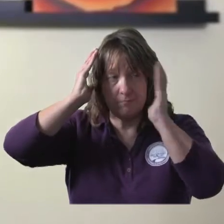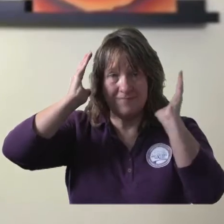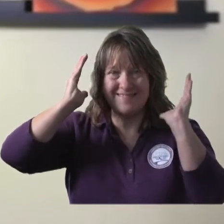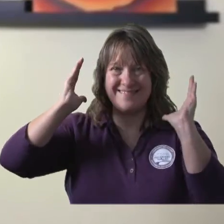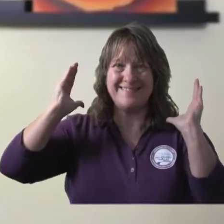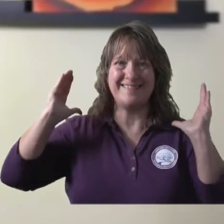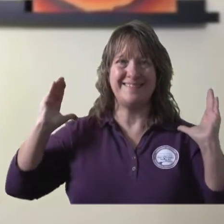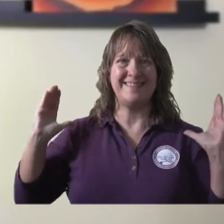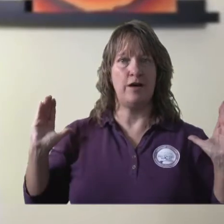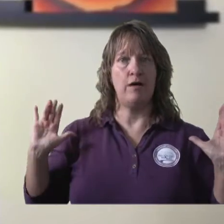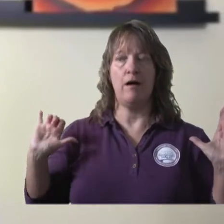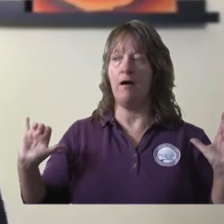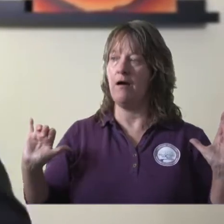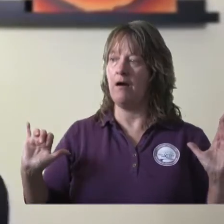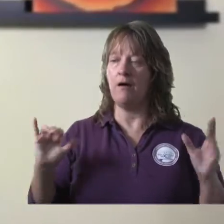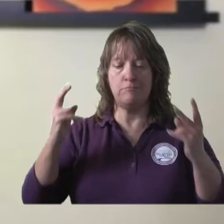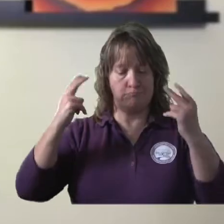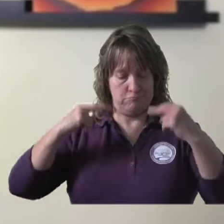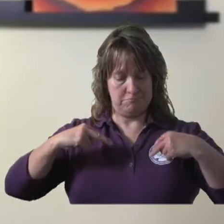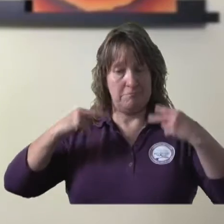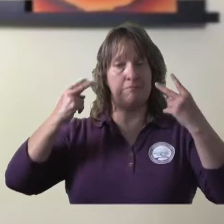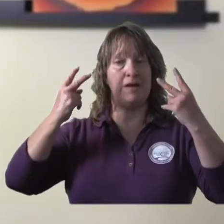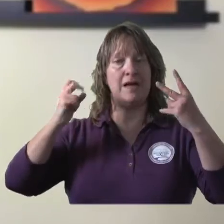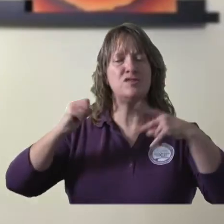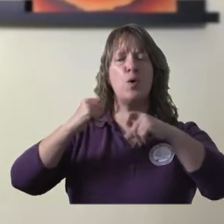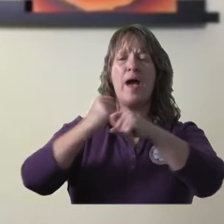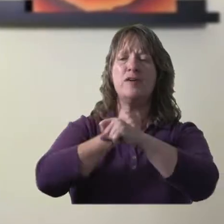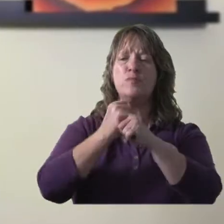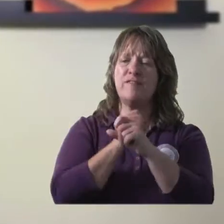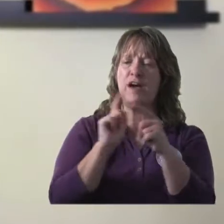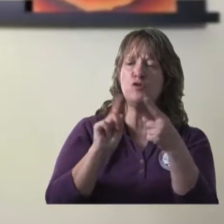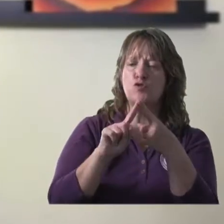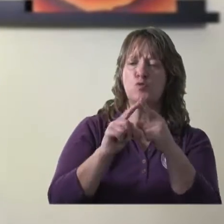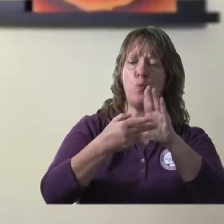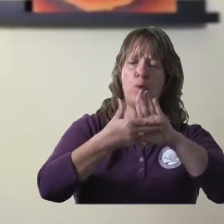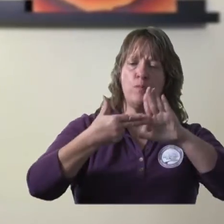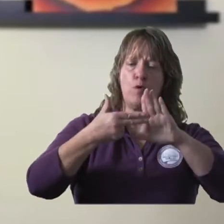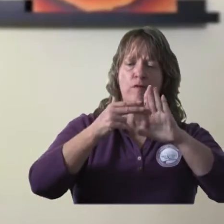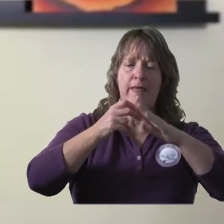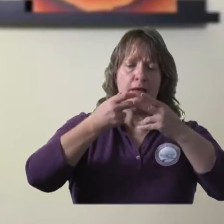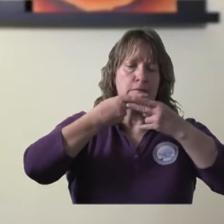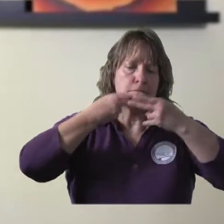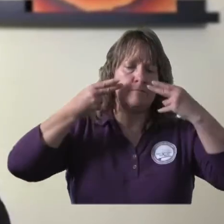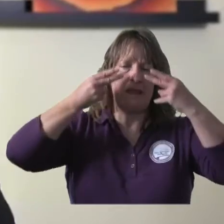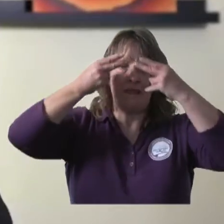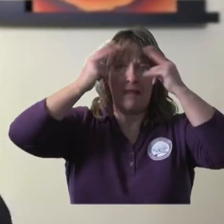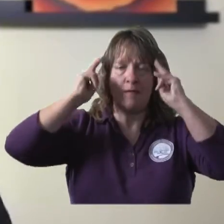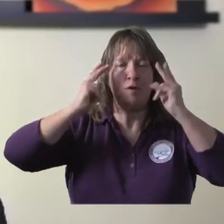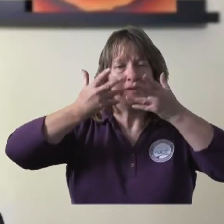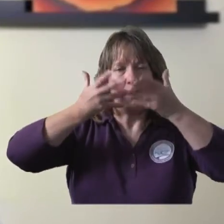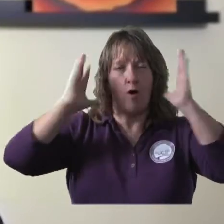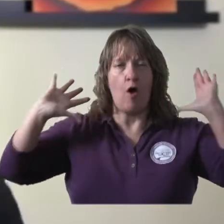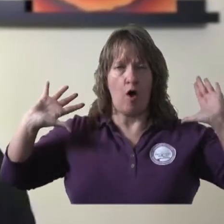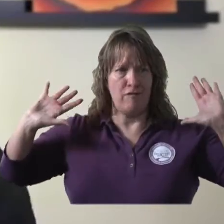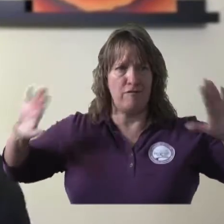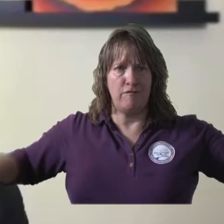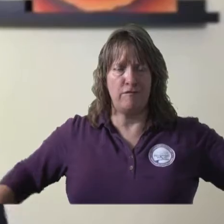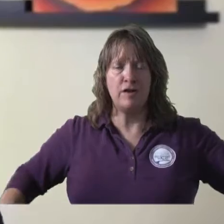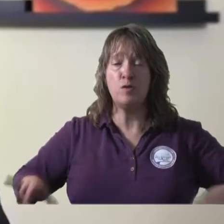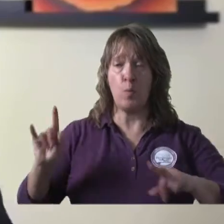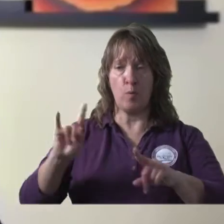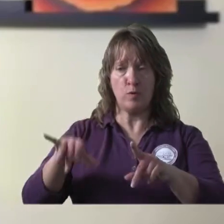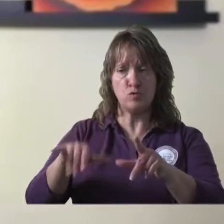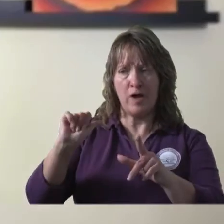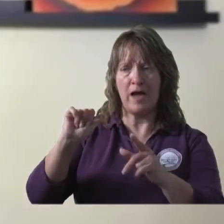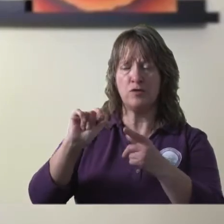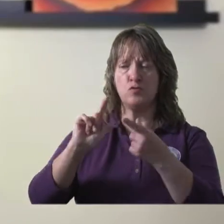we are out in the world. And as we fight this fight to remove stigma from this disease, from this place that we are, where we are trying